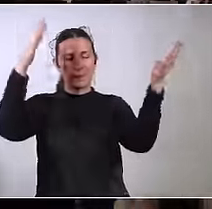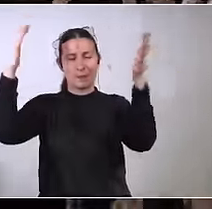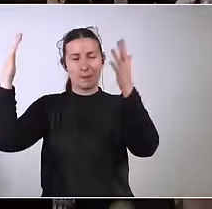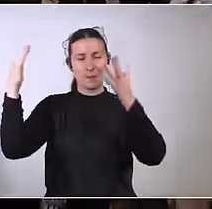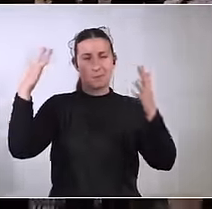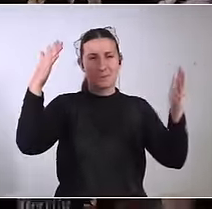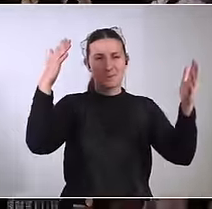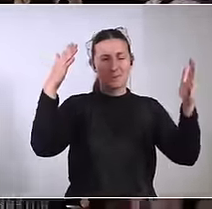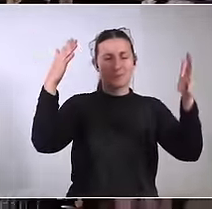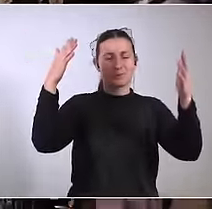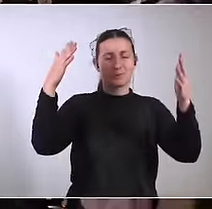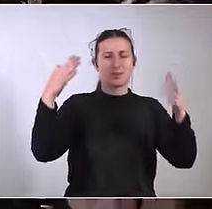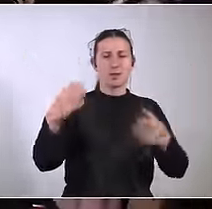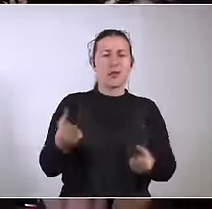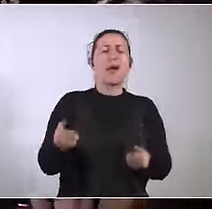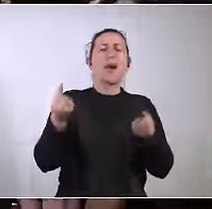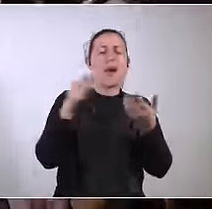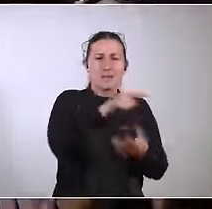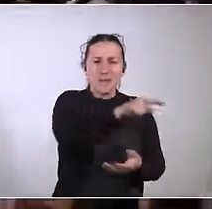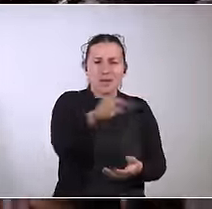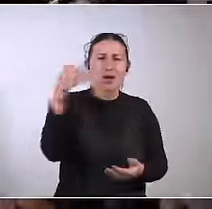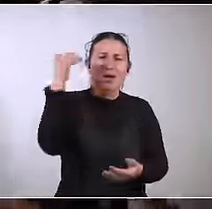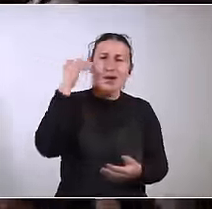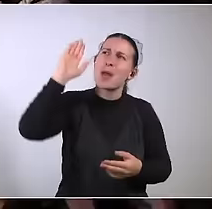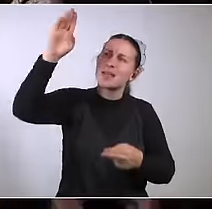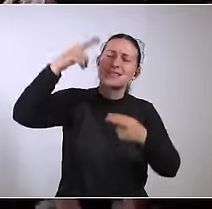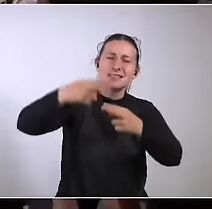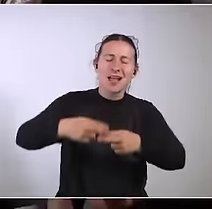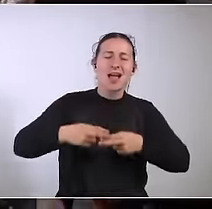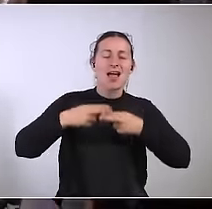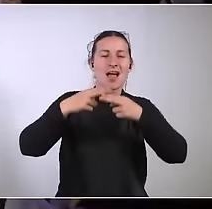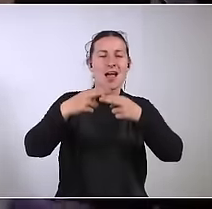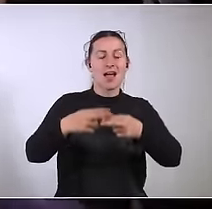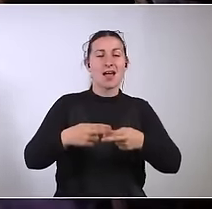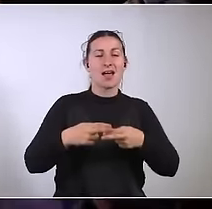I said, how many of you know his name?